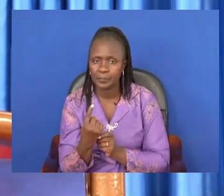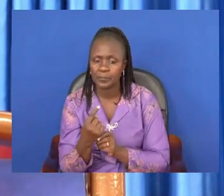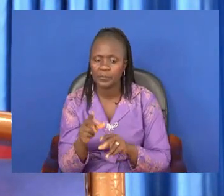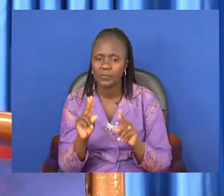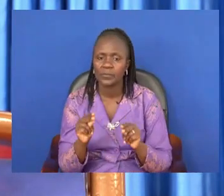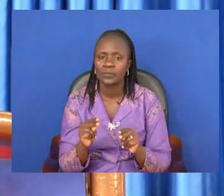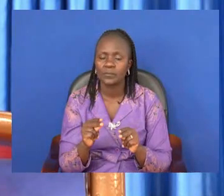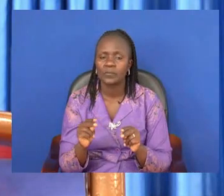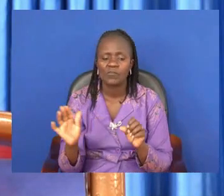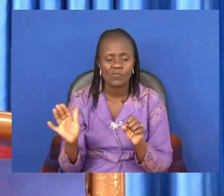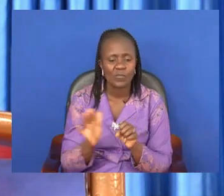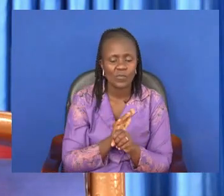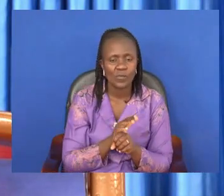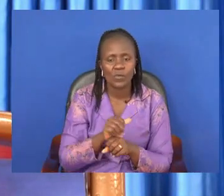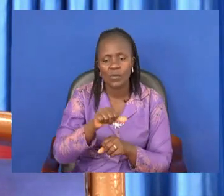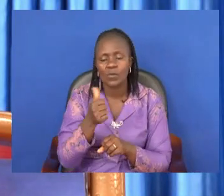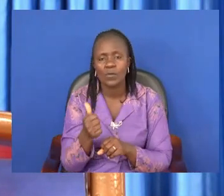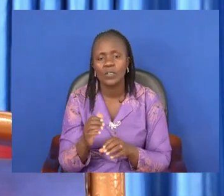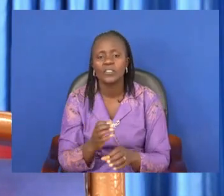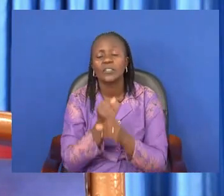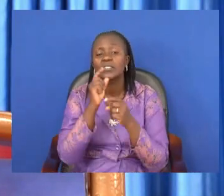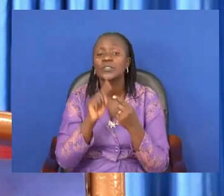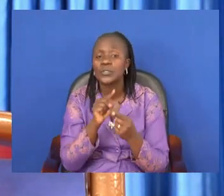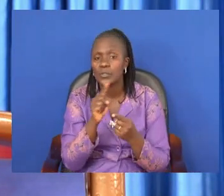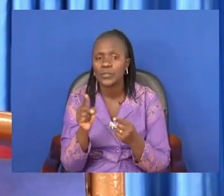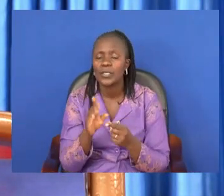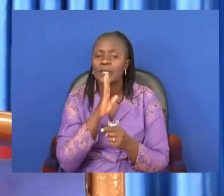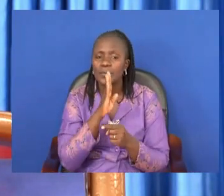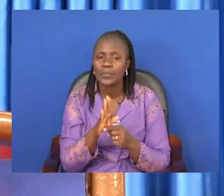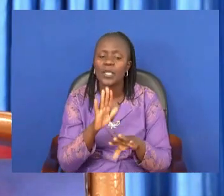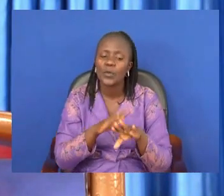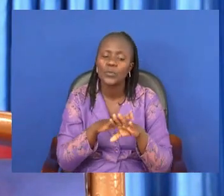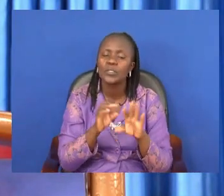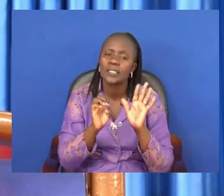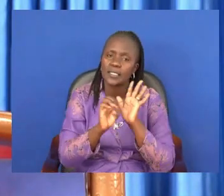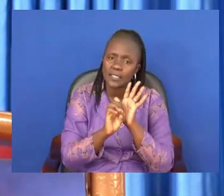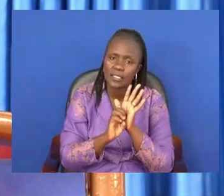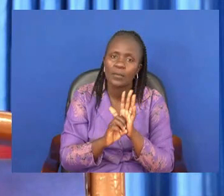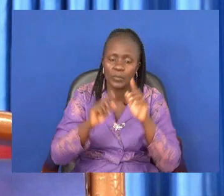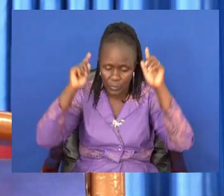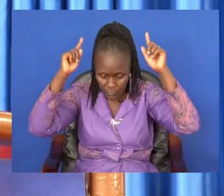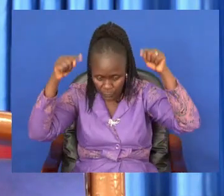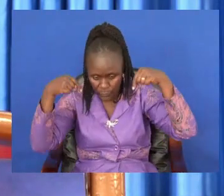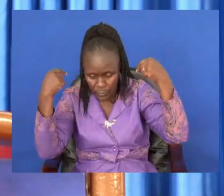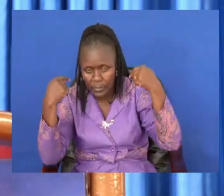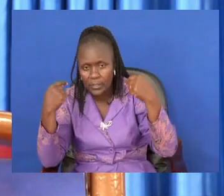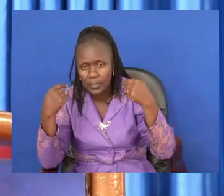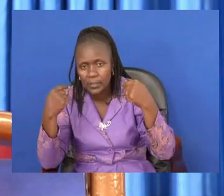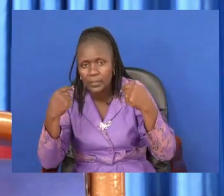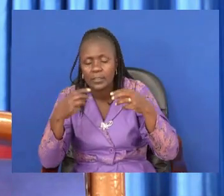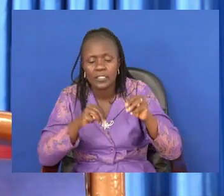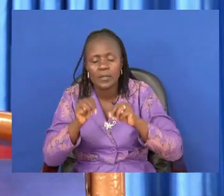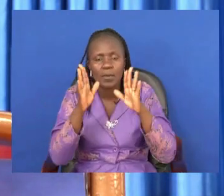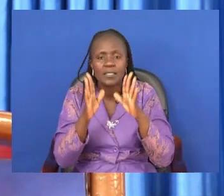not loading it over those entrusted to you, but being examples to the flock. And when the chief